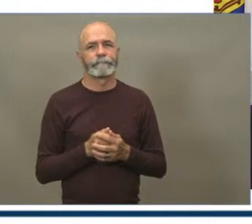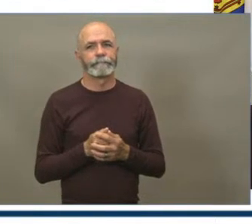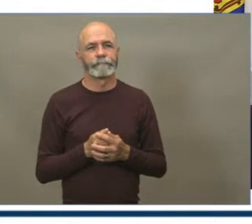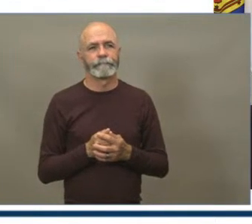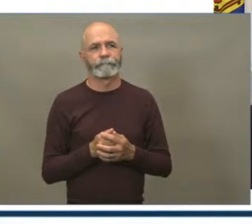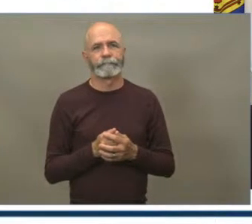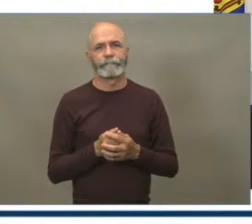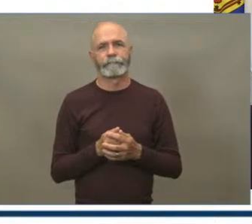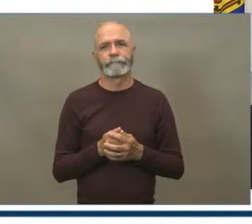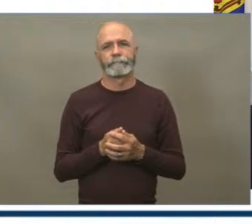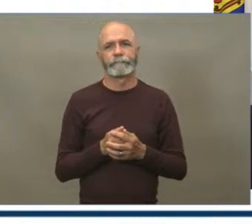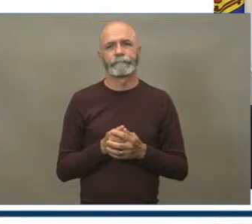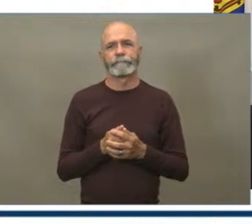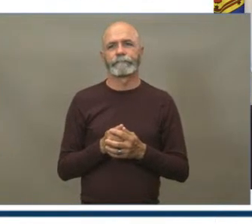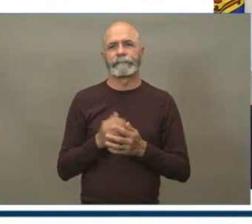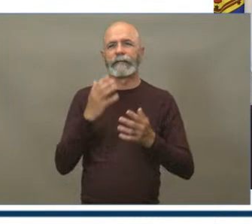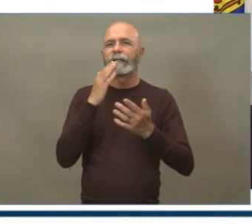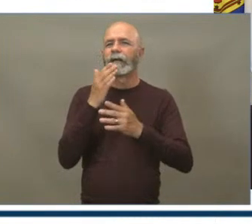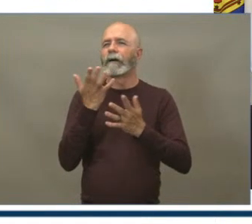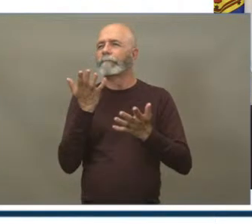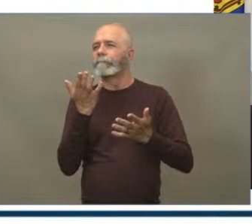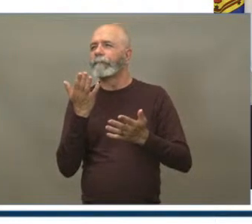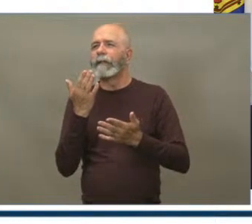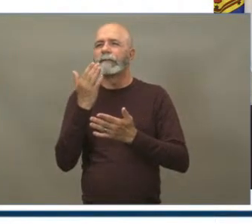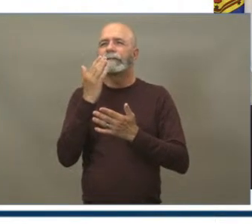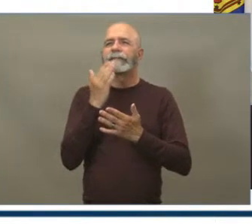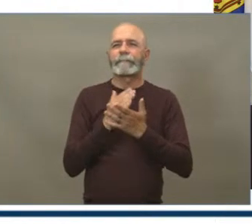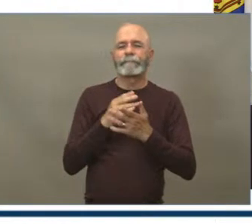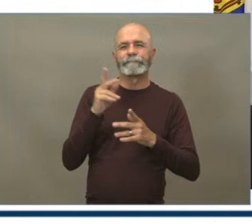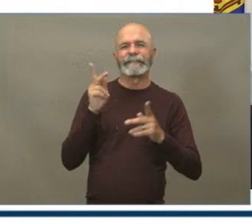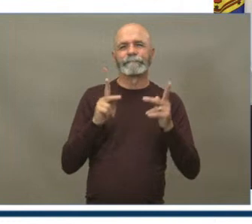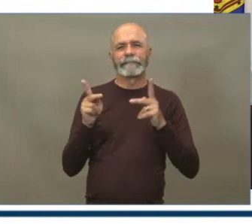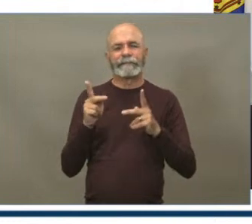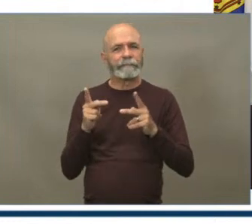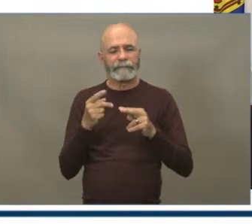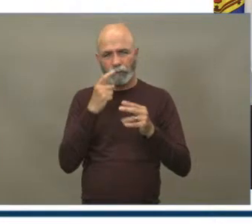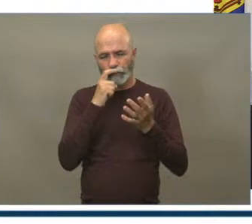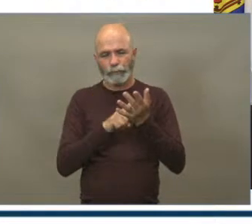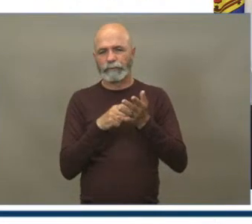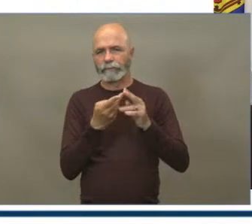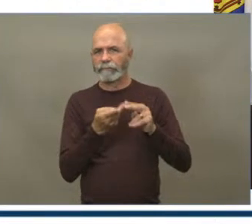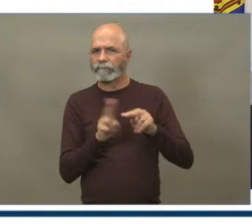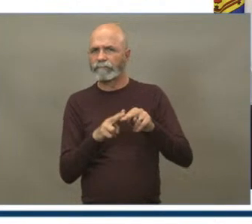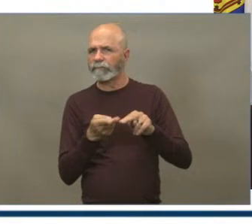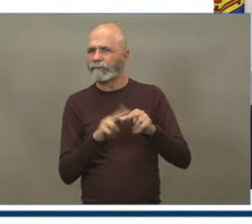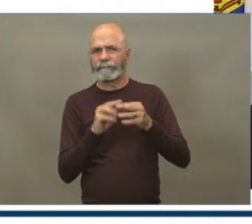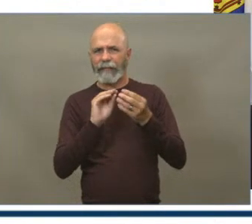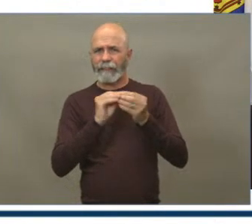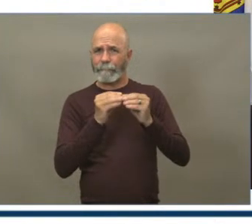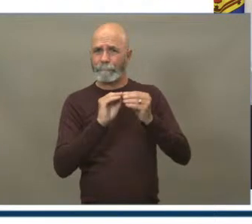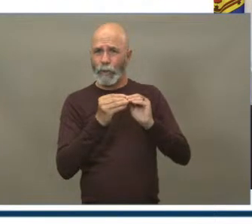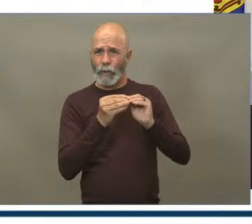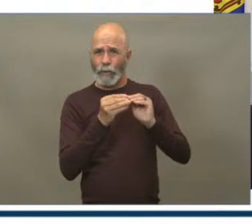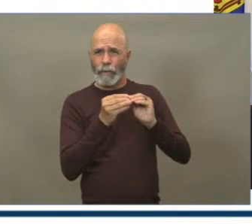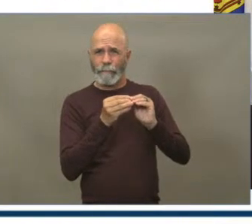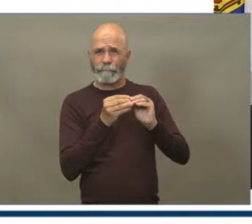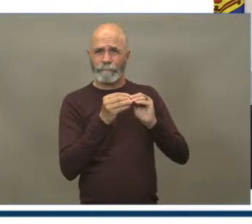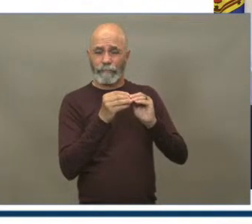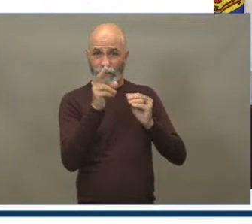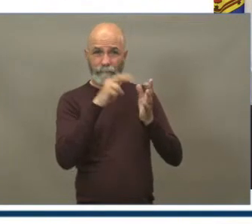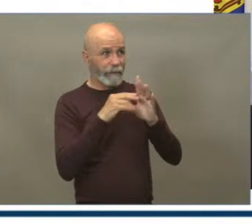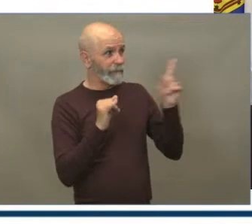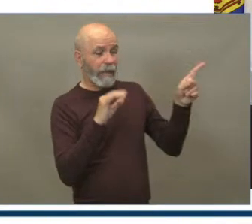are not so much at play. Can you, of the people who are in ICUs, the people in